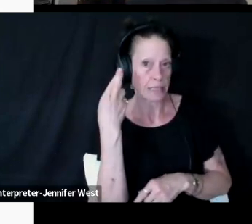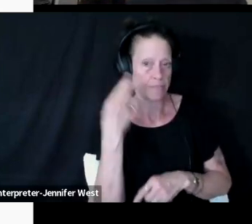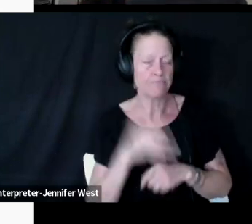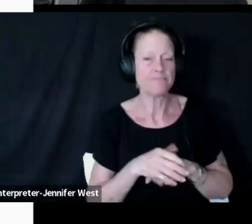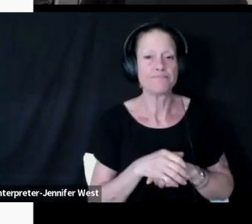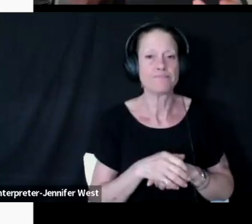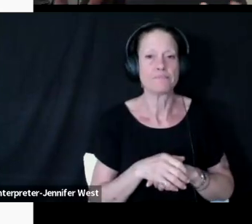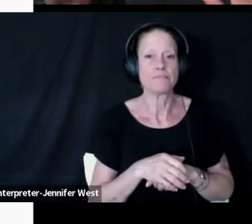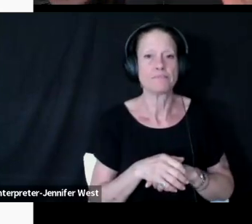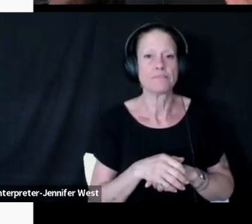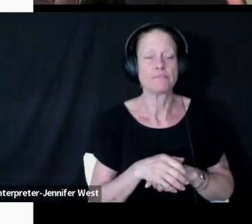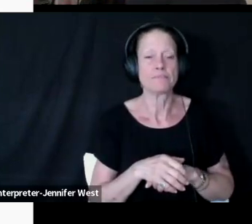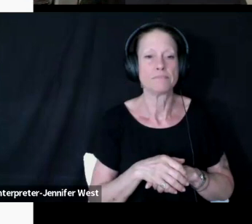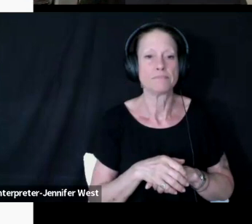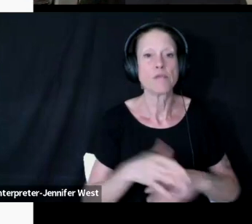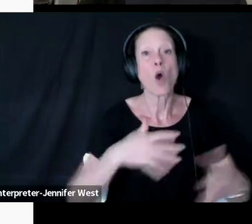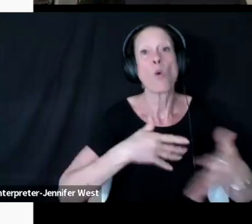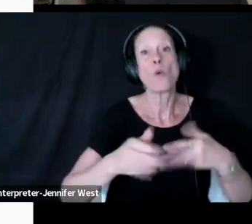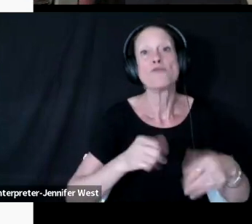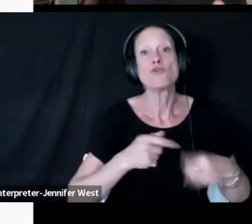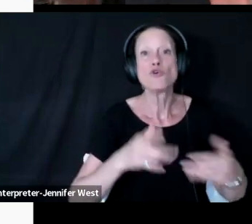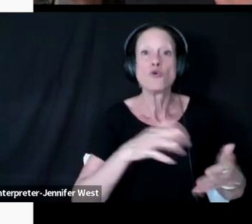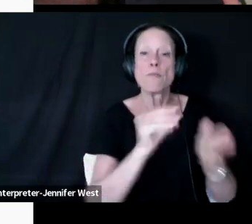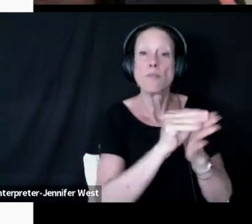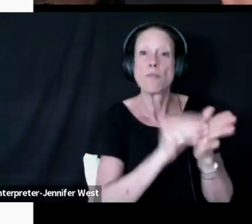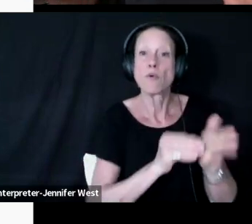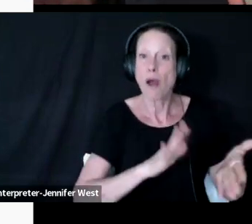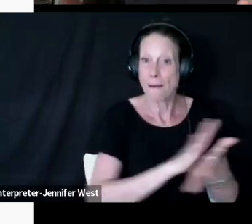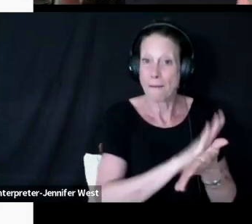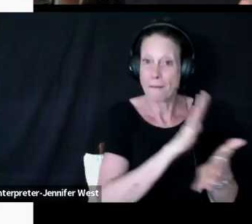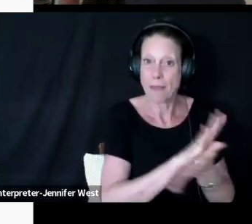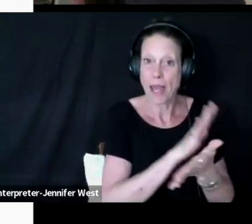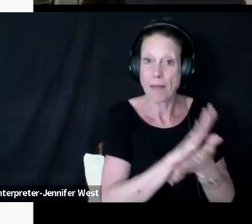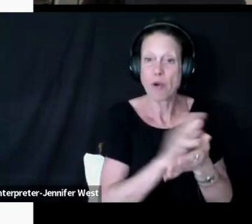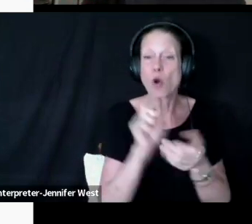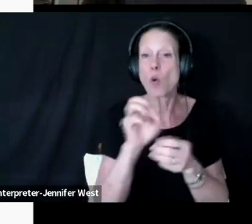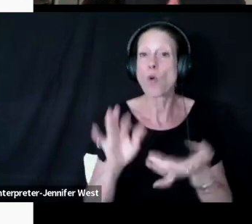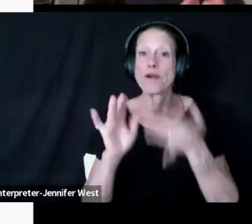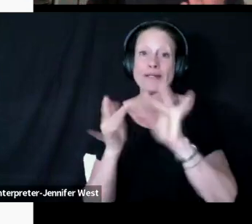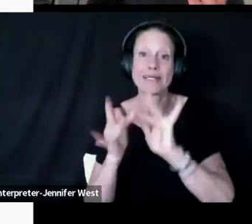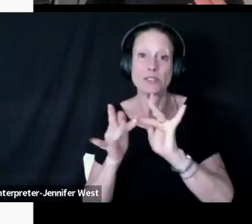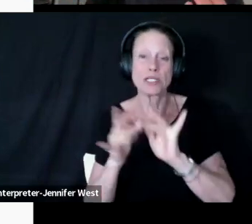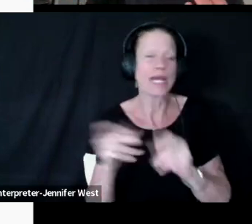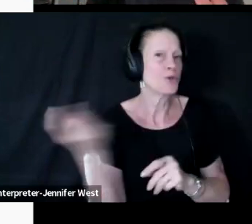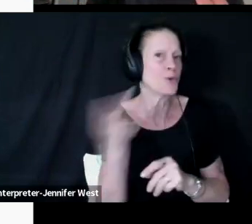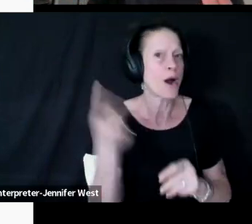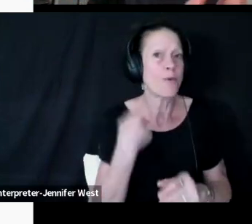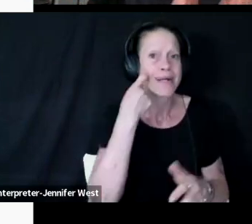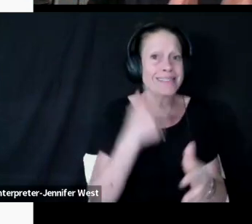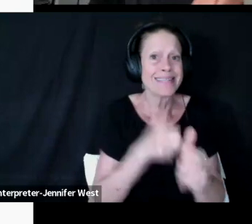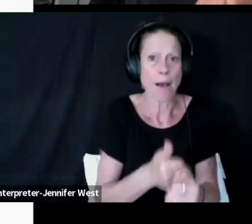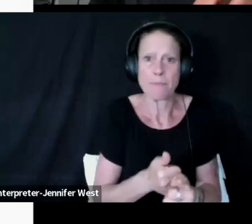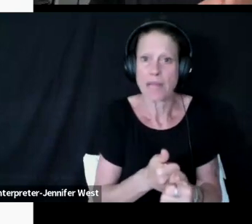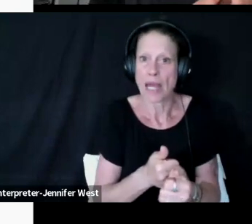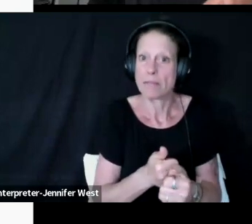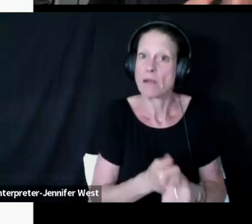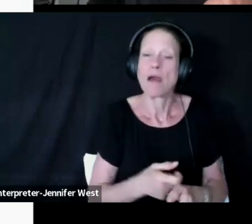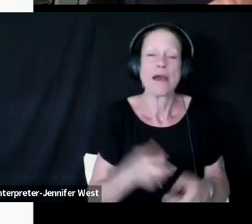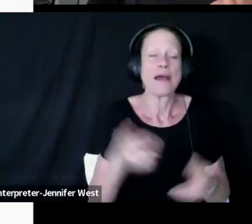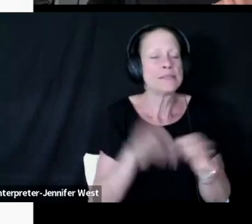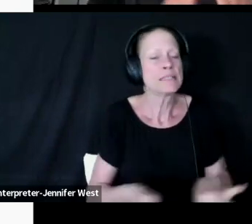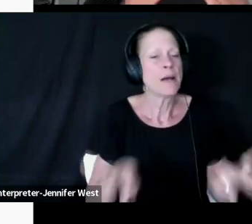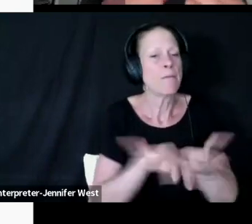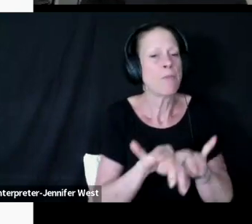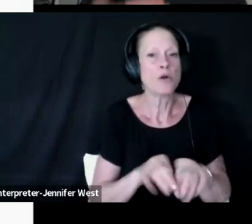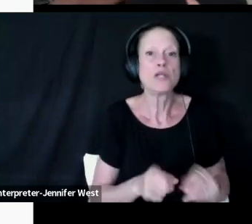do it digitally, it needs to be updated. One of the beauties of the Danny plan is you're not the only one, even though you can update it